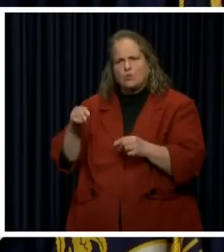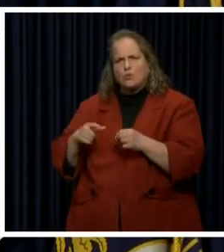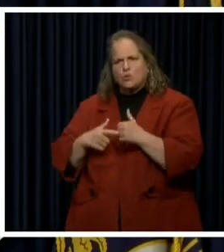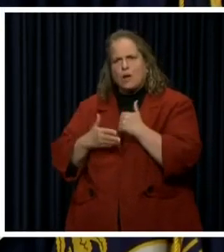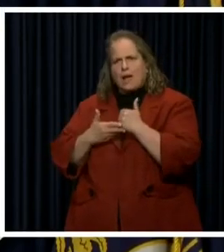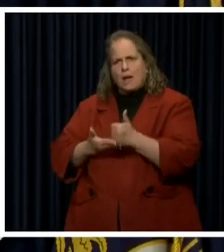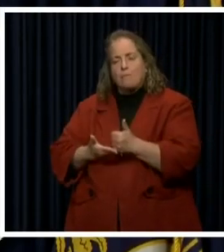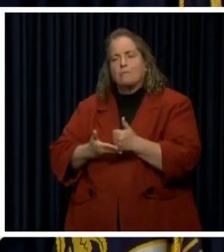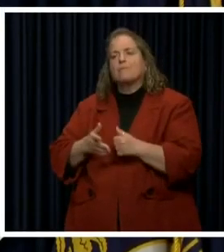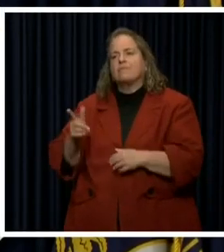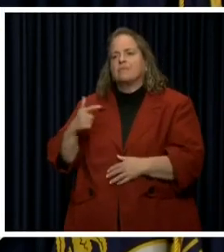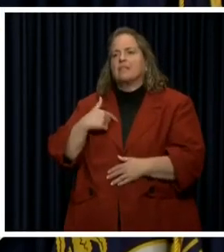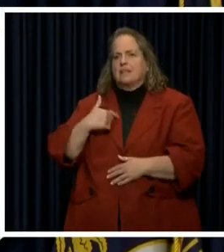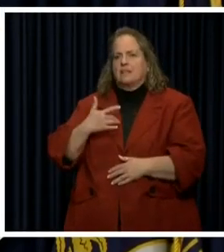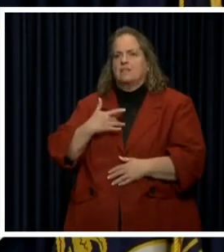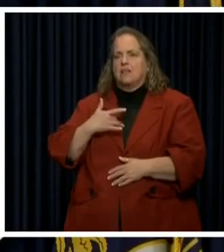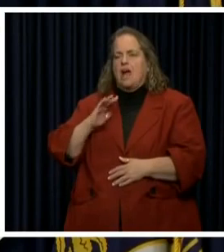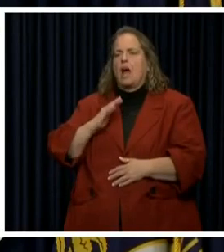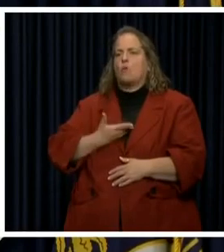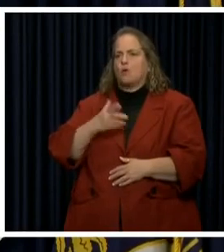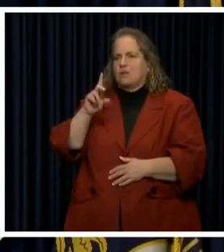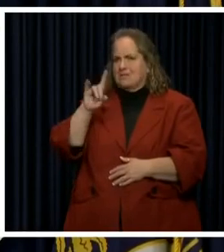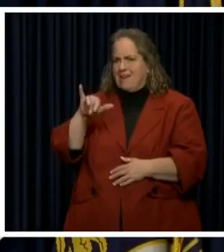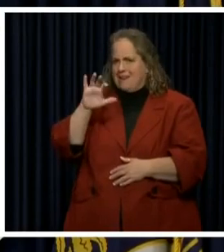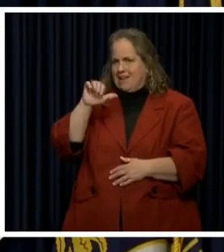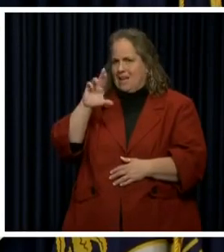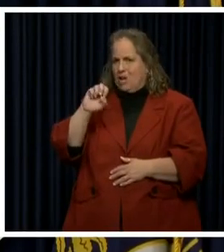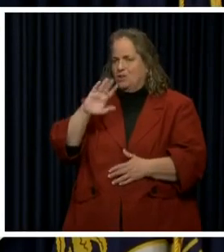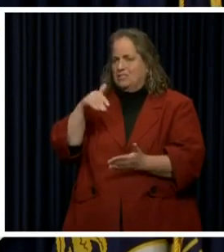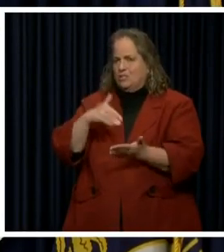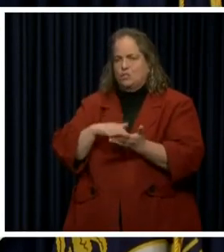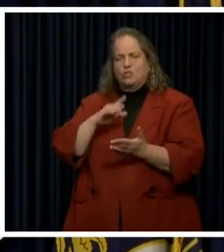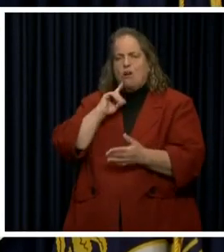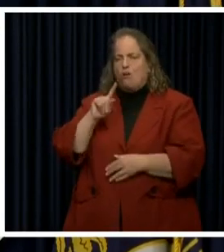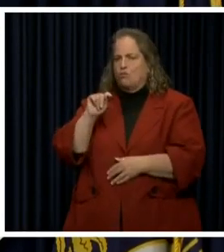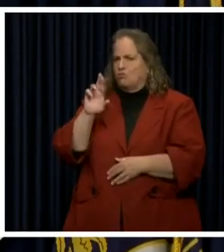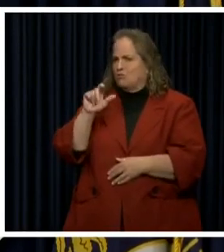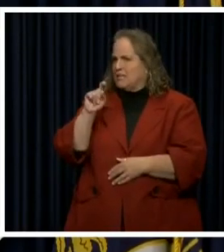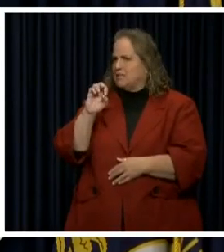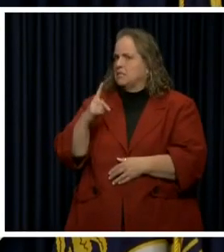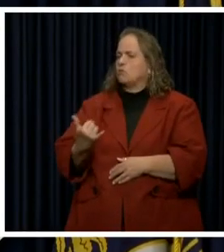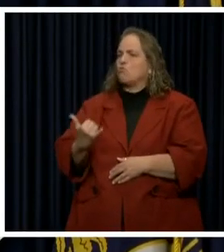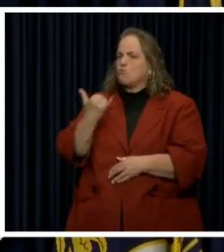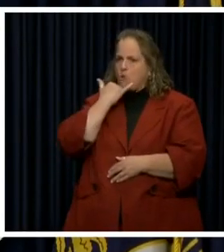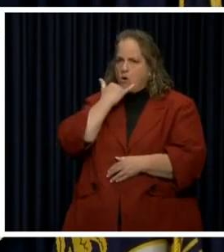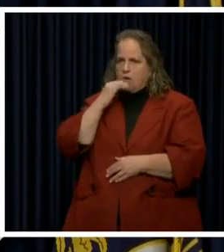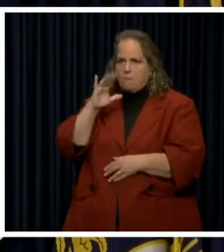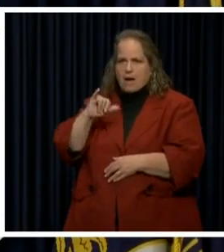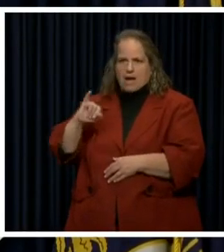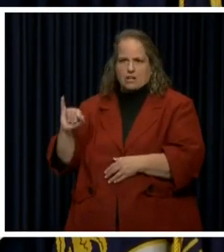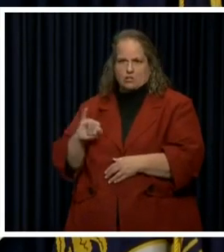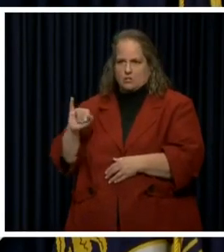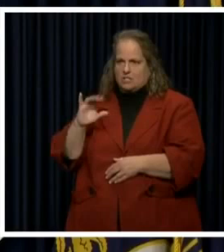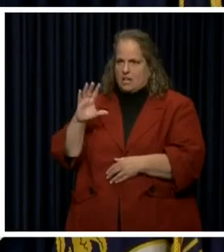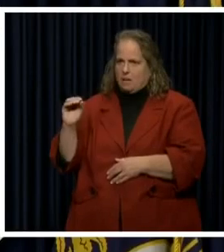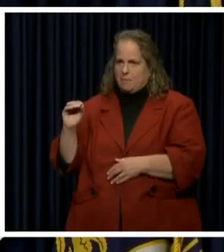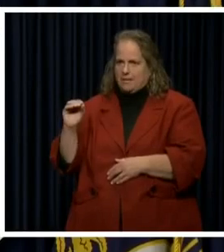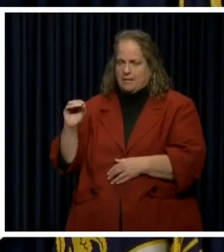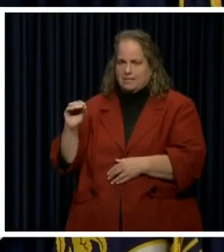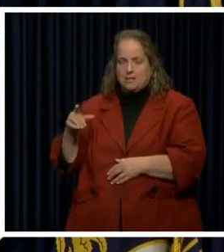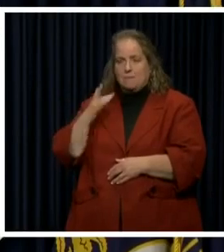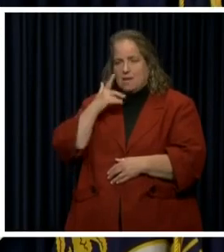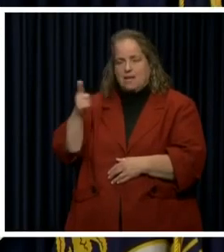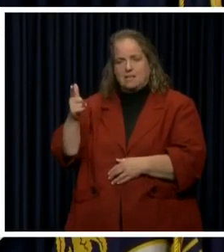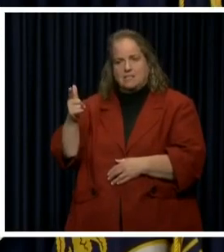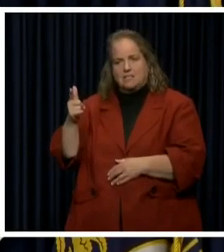our daycare centers are being treated wrongly by their insurers who are denying their claims because they had to close. When they had to